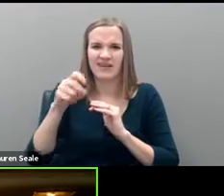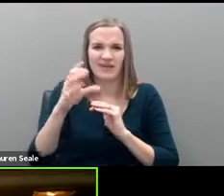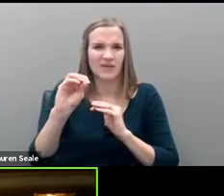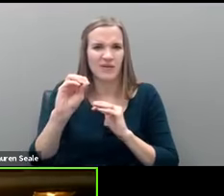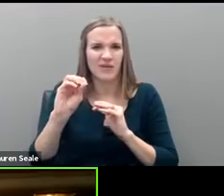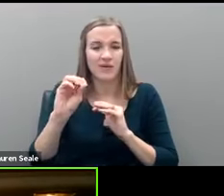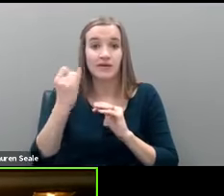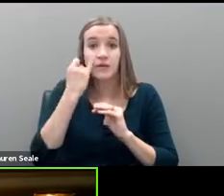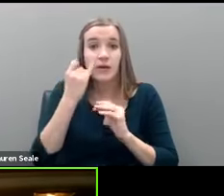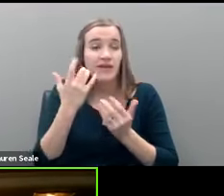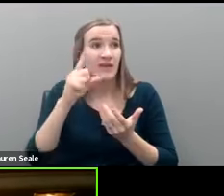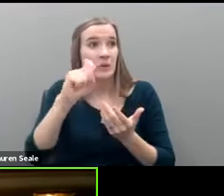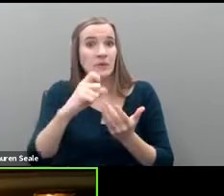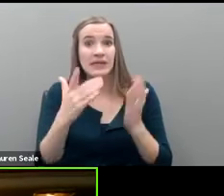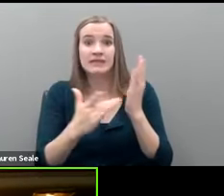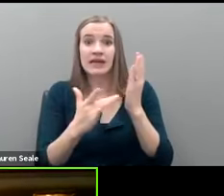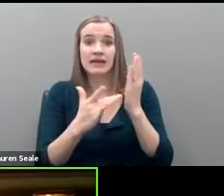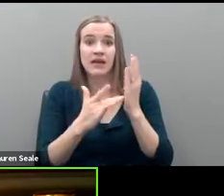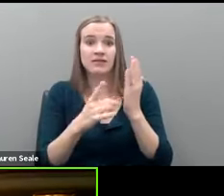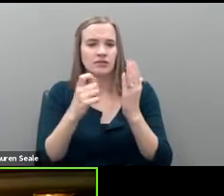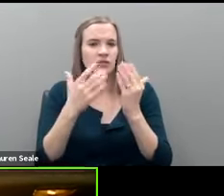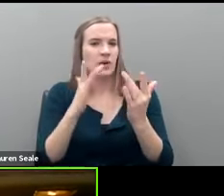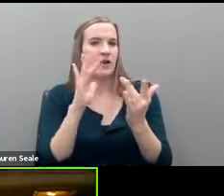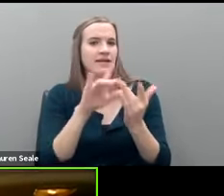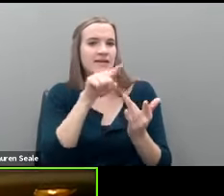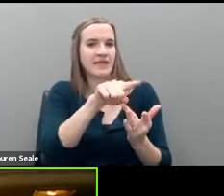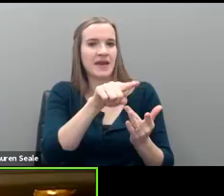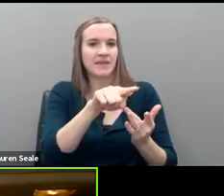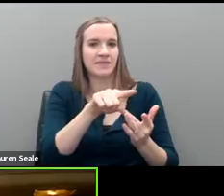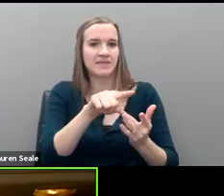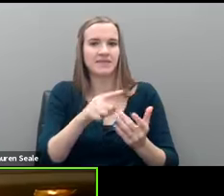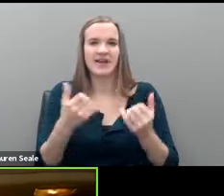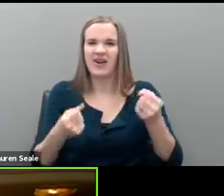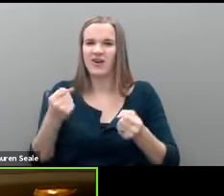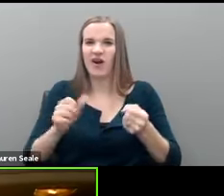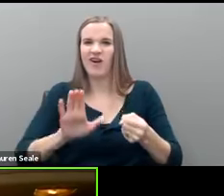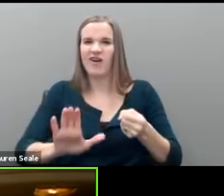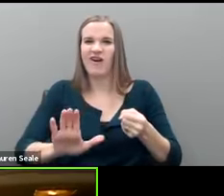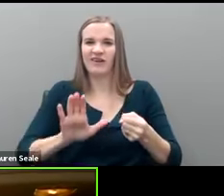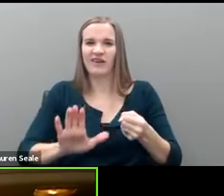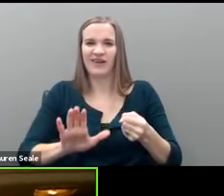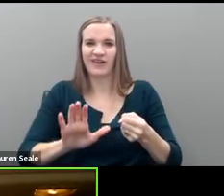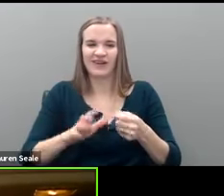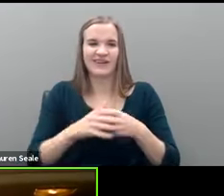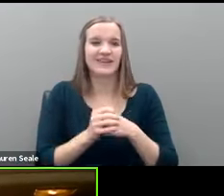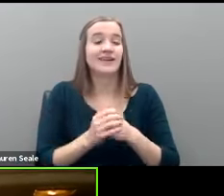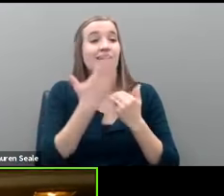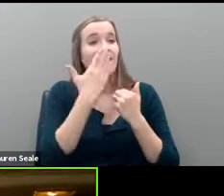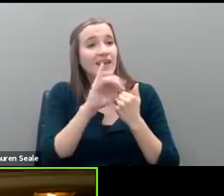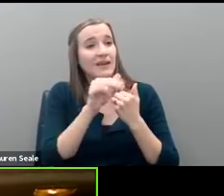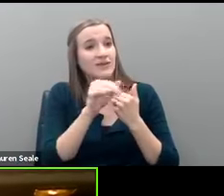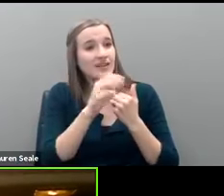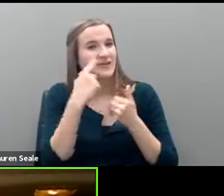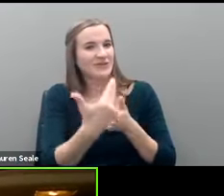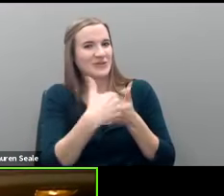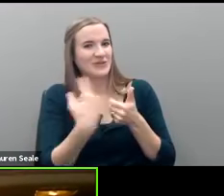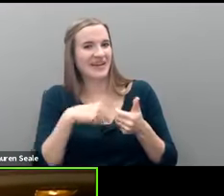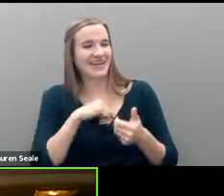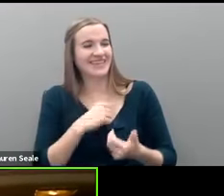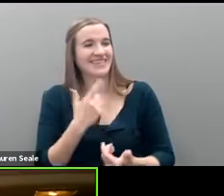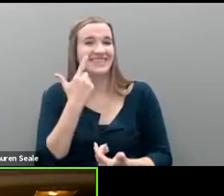place to start for that work. So thank you, Janice, for You're joining welcome. us.